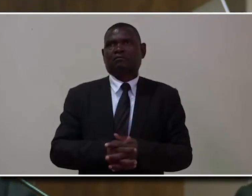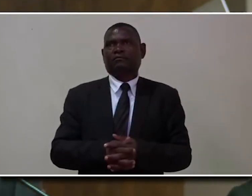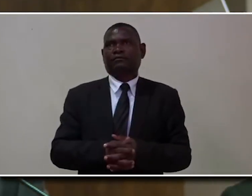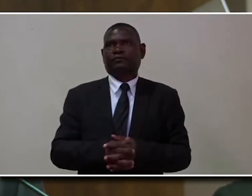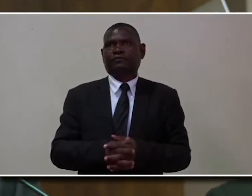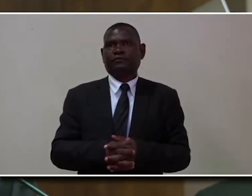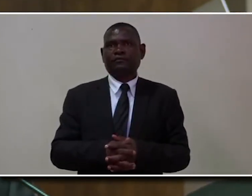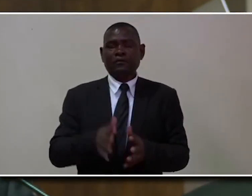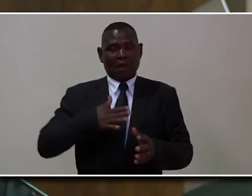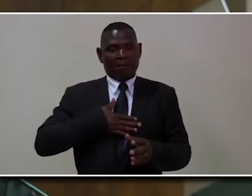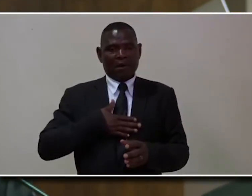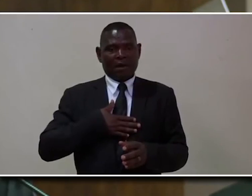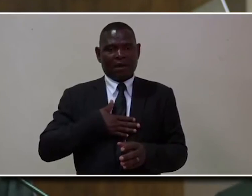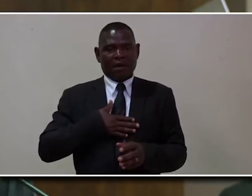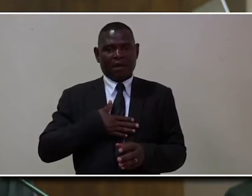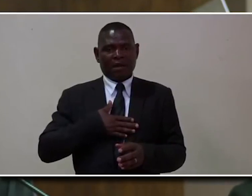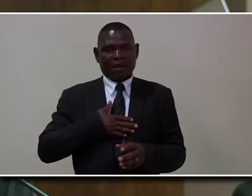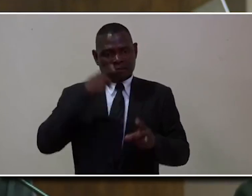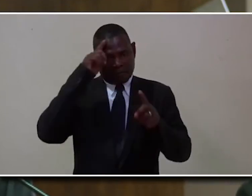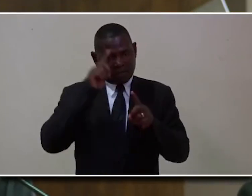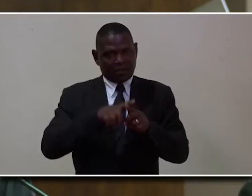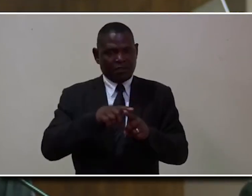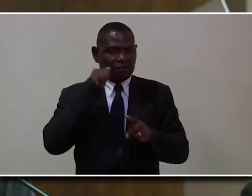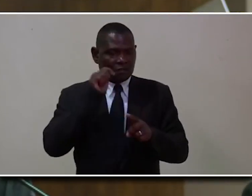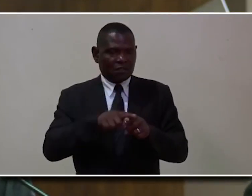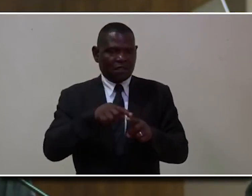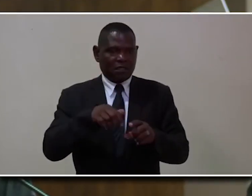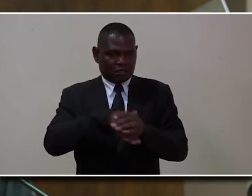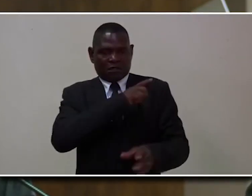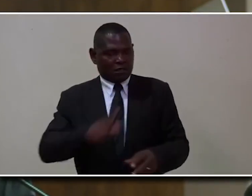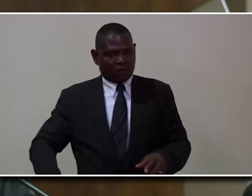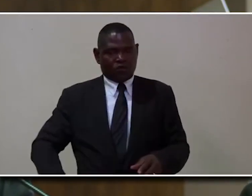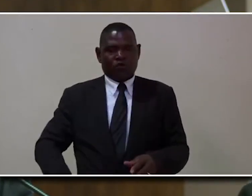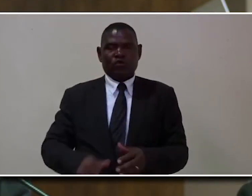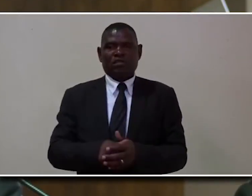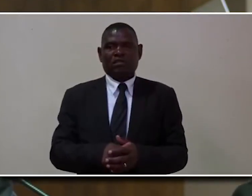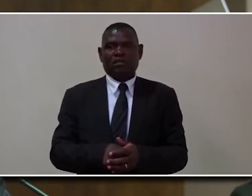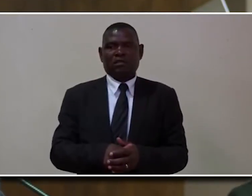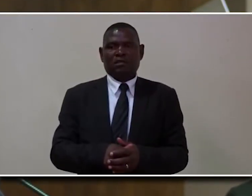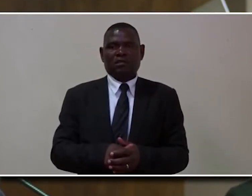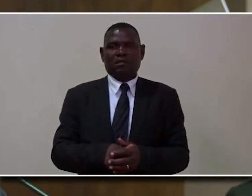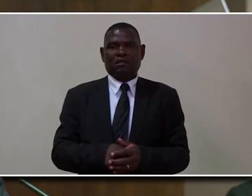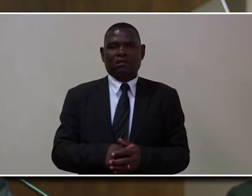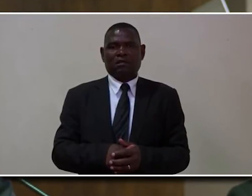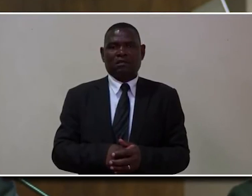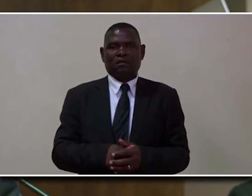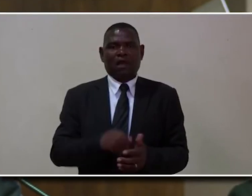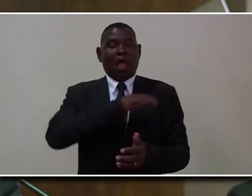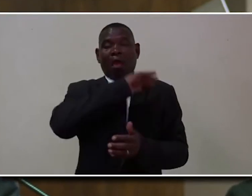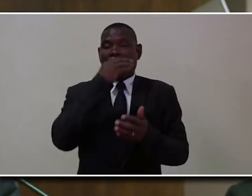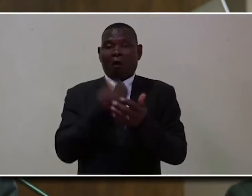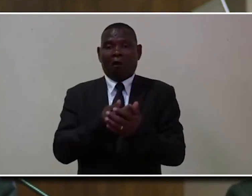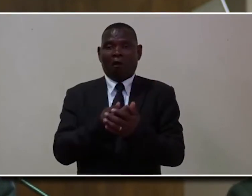My dear brothers, my dear sisters in the Lord, and to all those connected to this